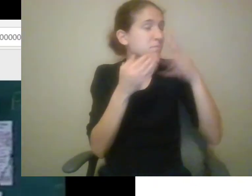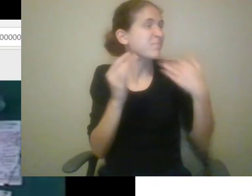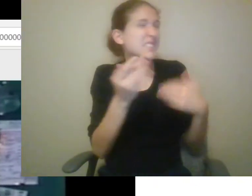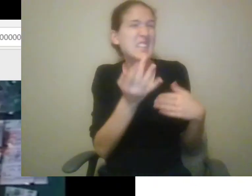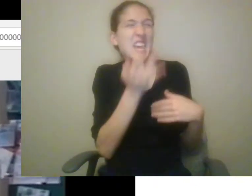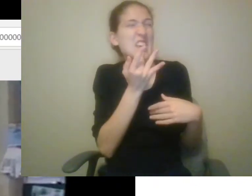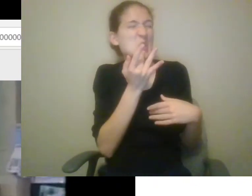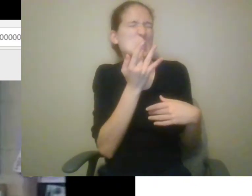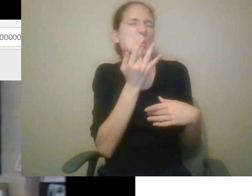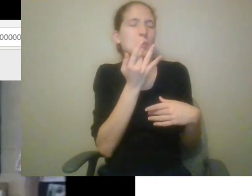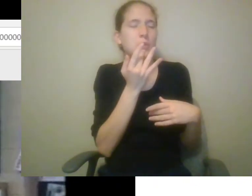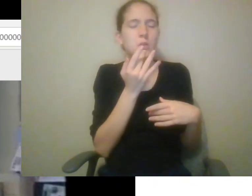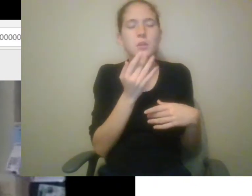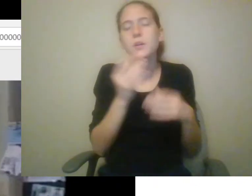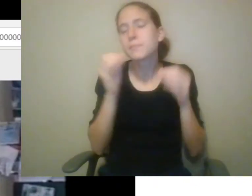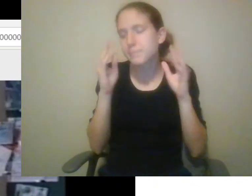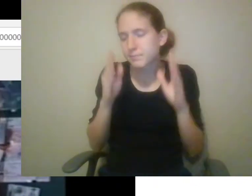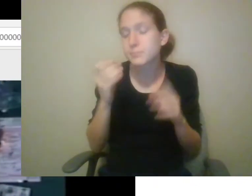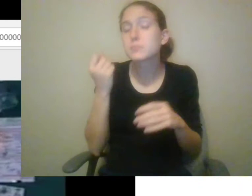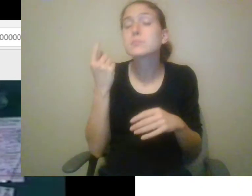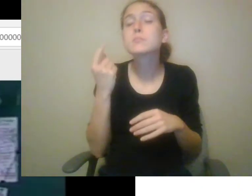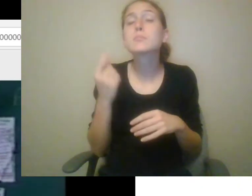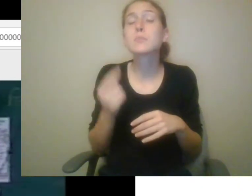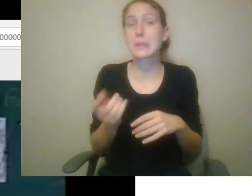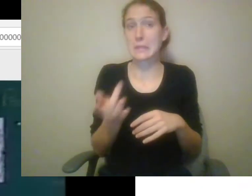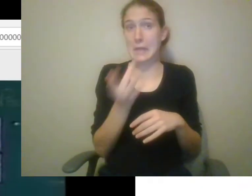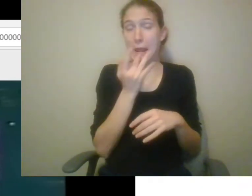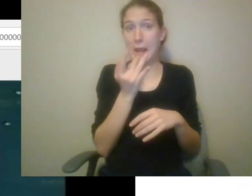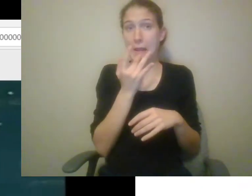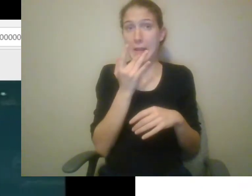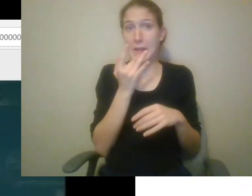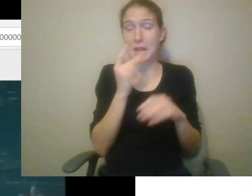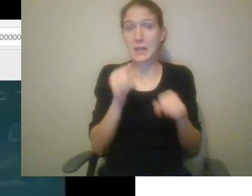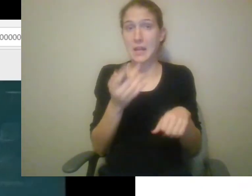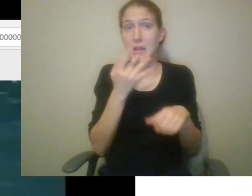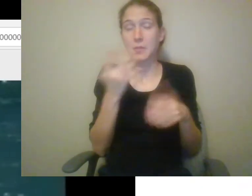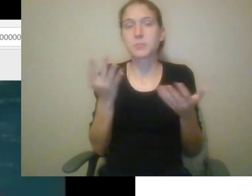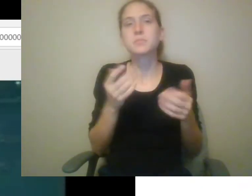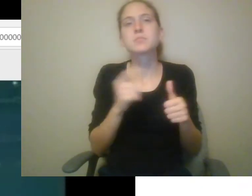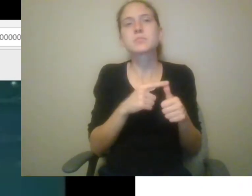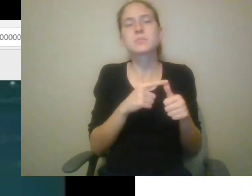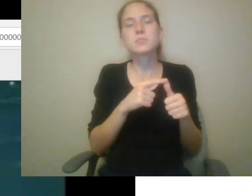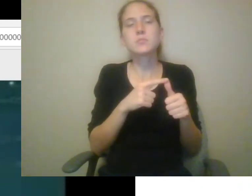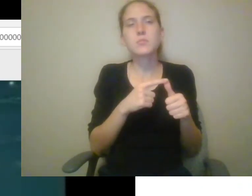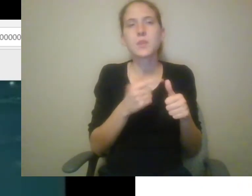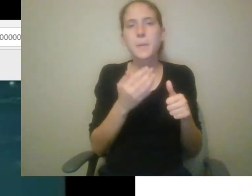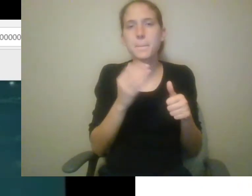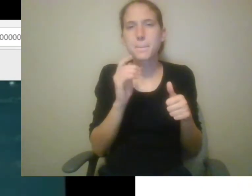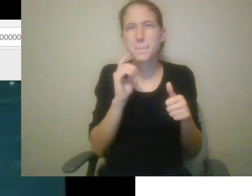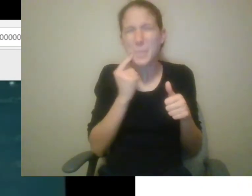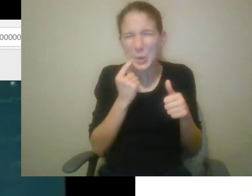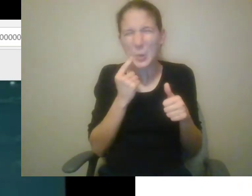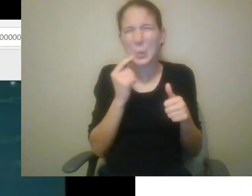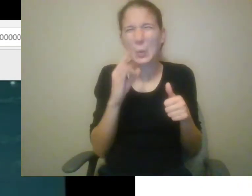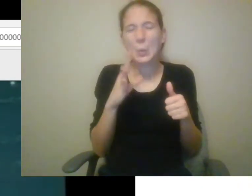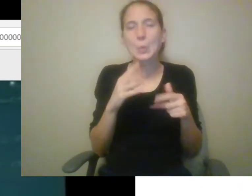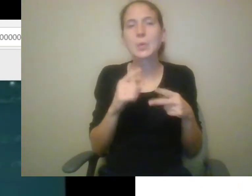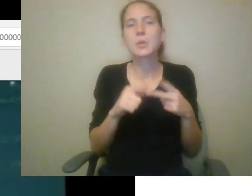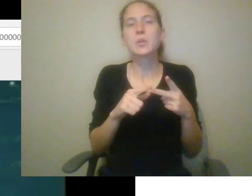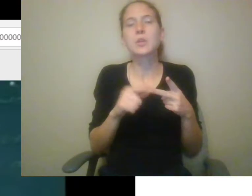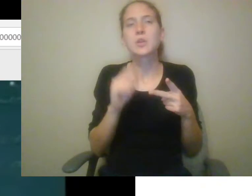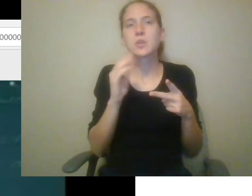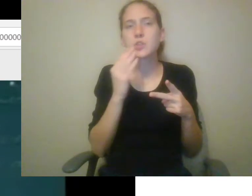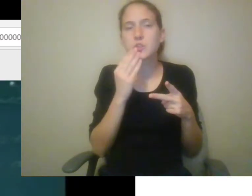have different taste receptors, basically bitter, salt, sweet, and sour. All right, and the food, the chemicals in the food